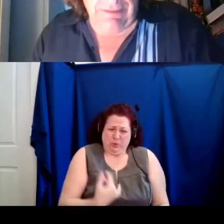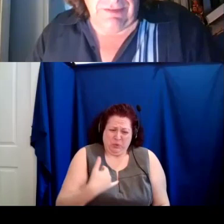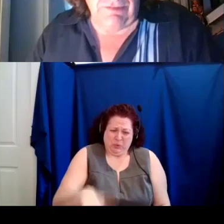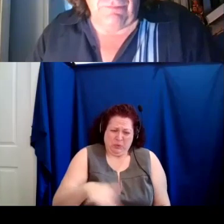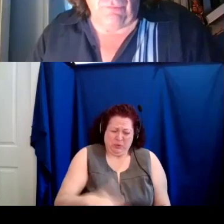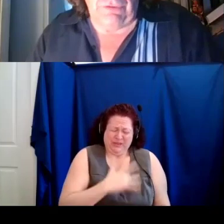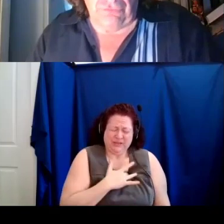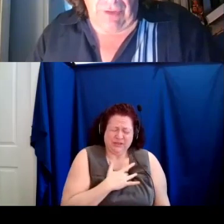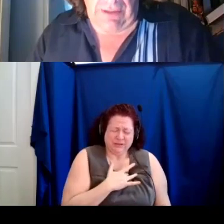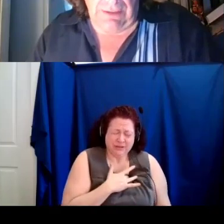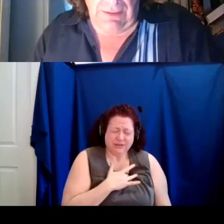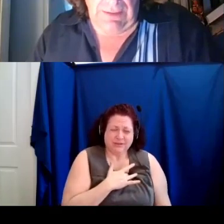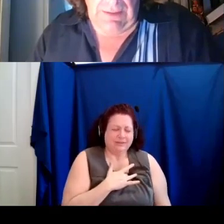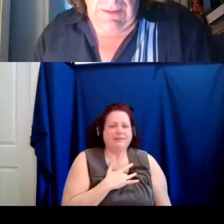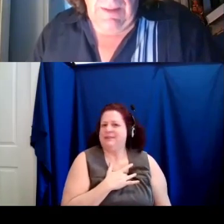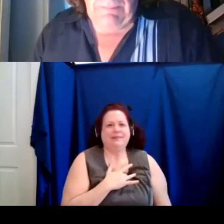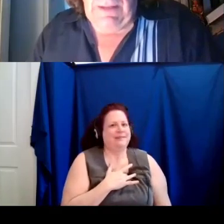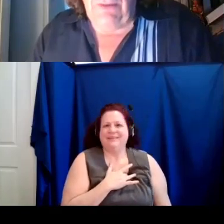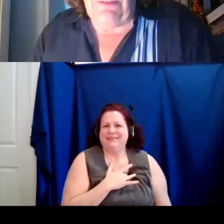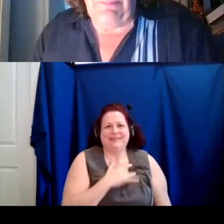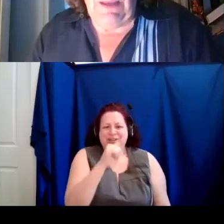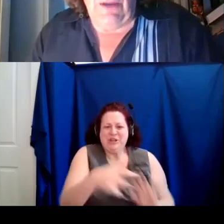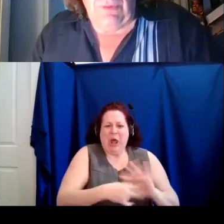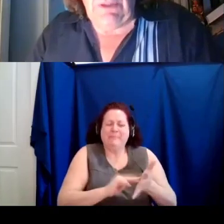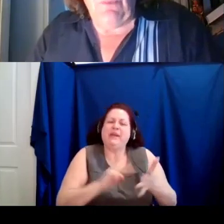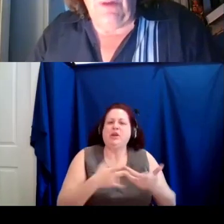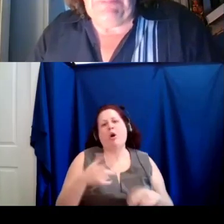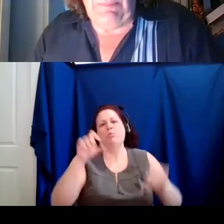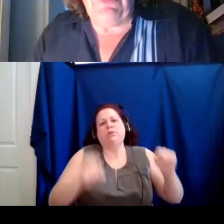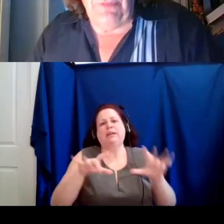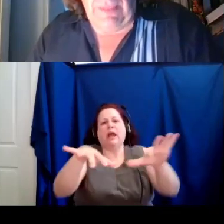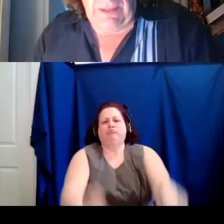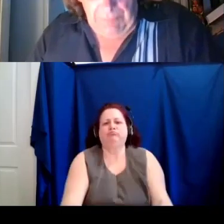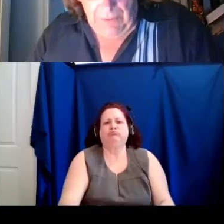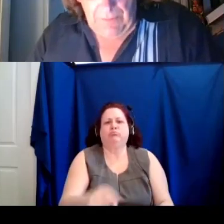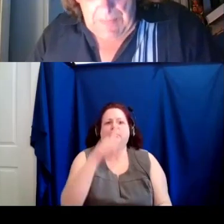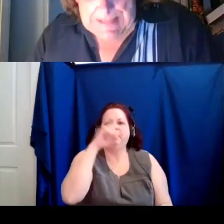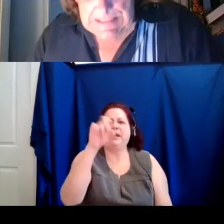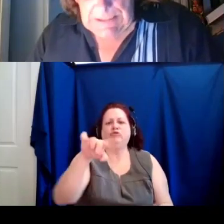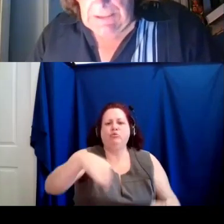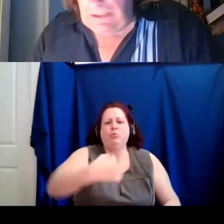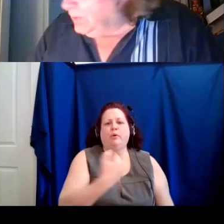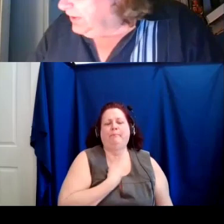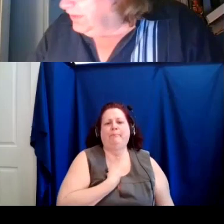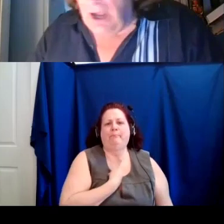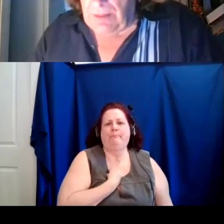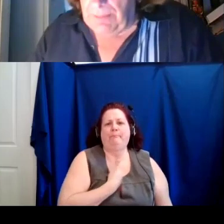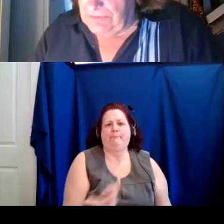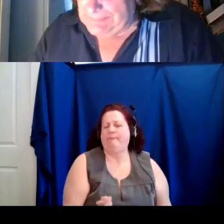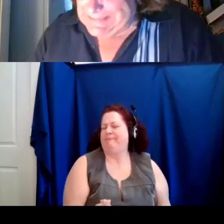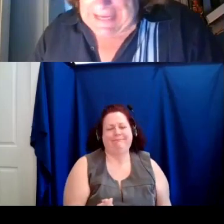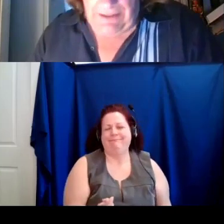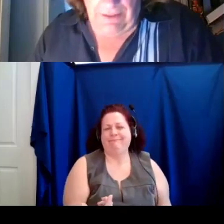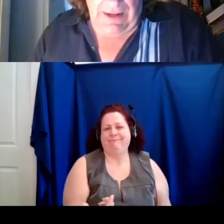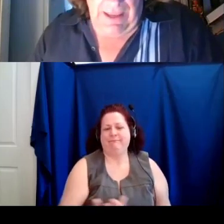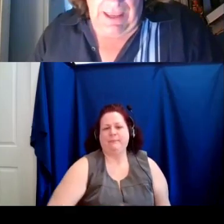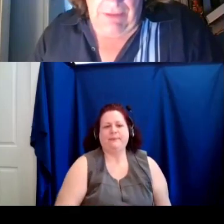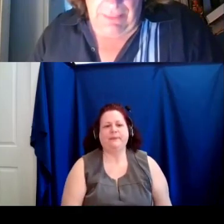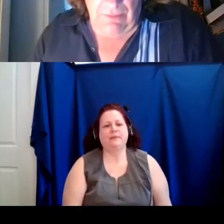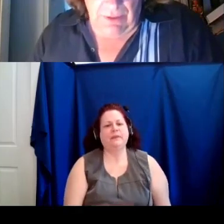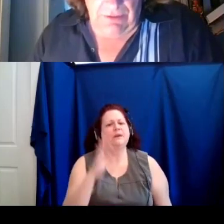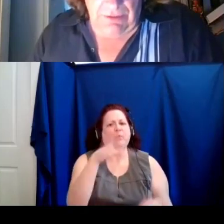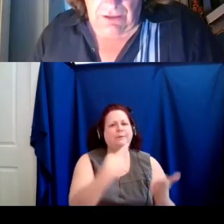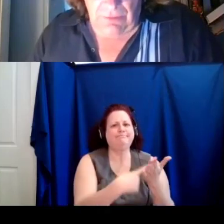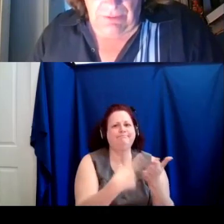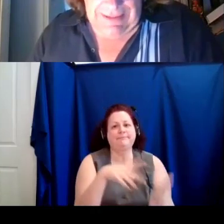a basis for restraint. But here's something I really want people to think about, because we're going to talk about some data that I have,